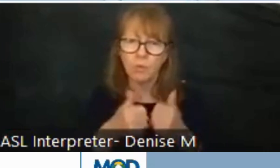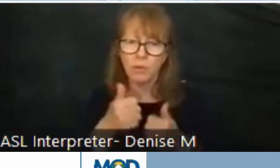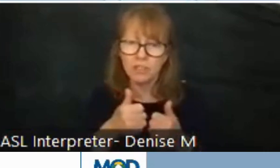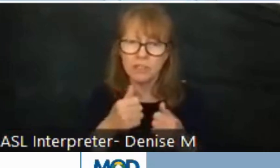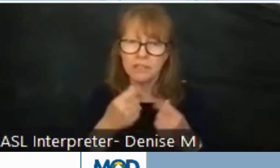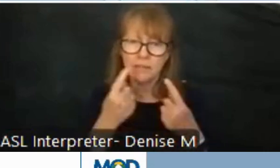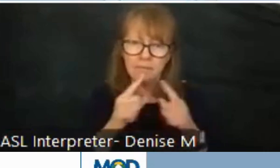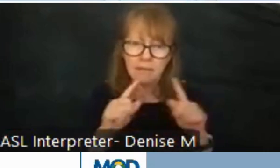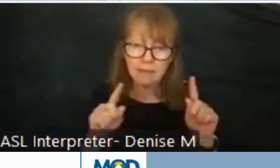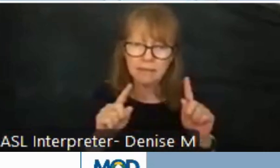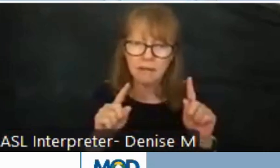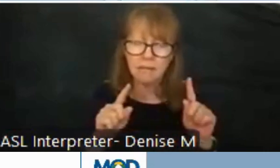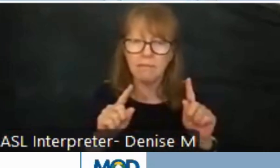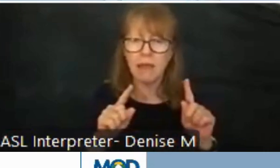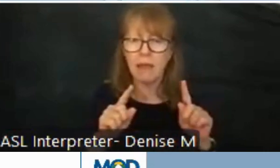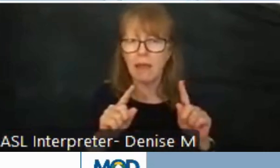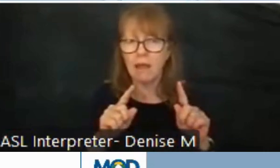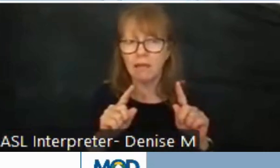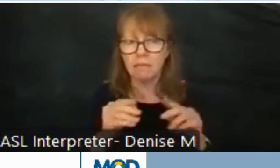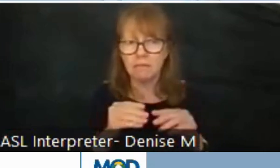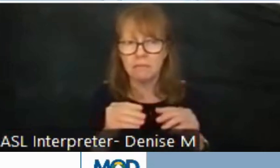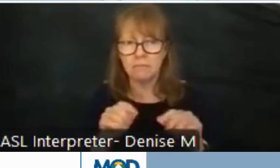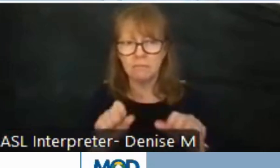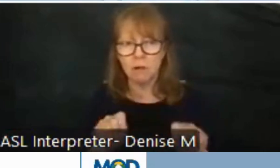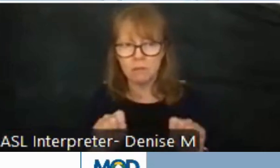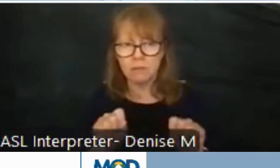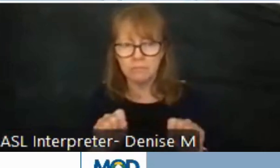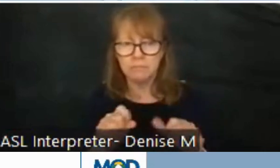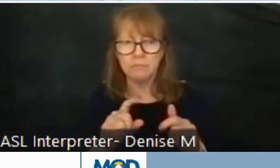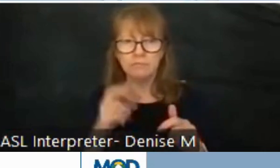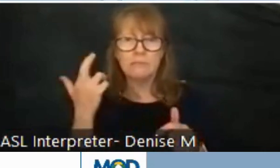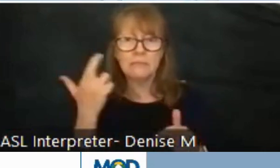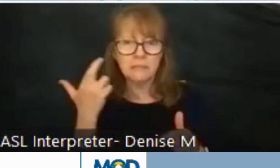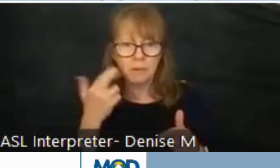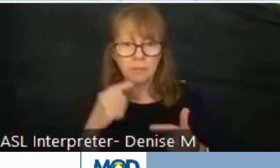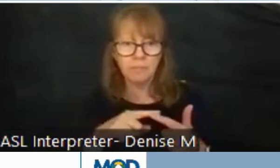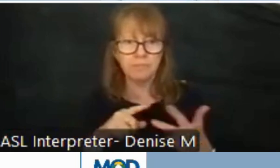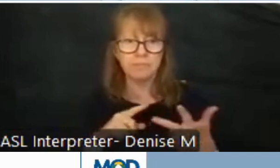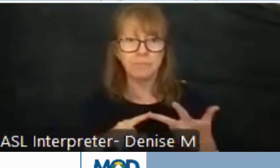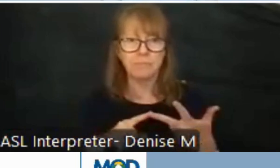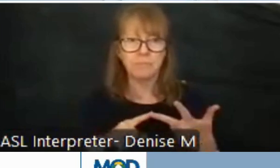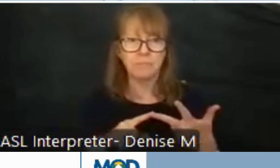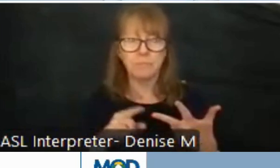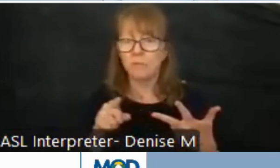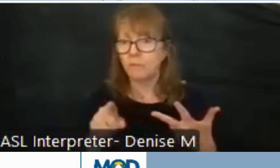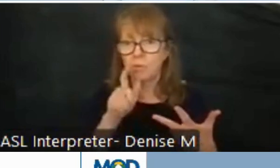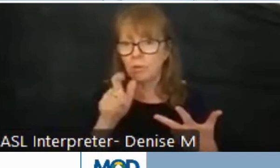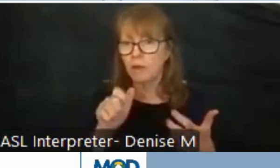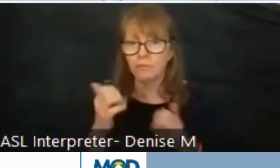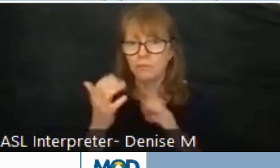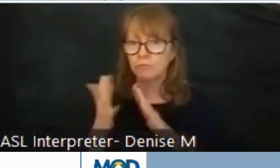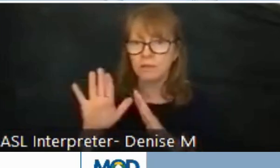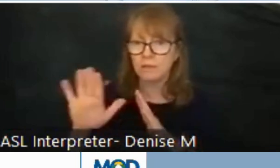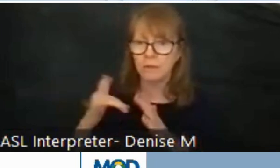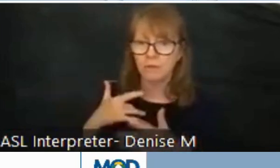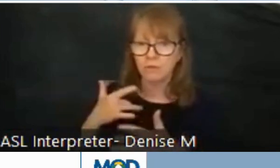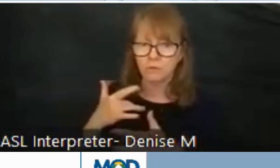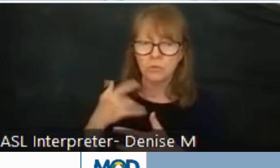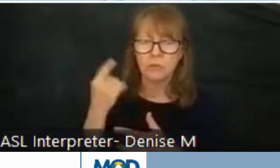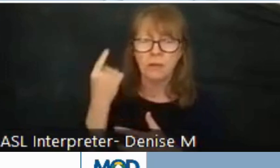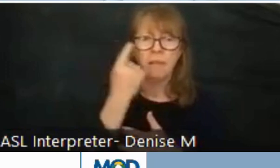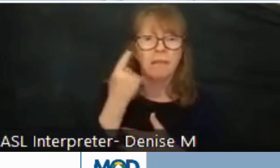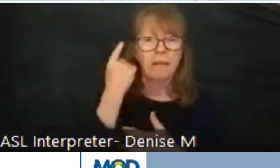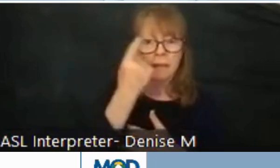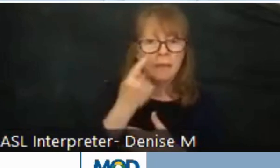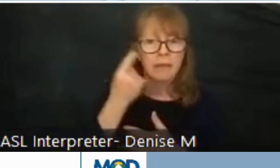lastly, while legally you don't have to address any concerns the housing provider has, thinking about this can help